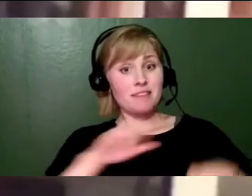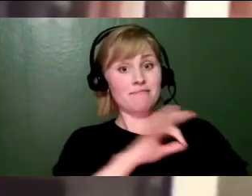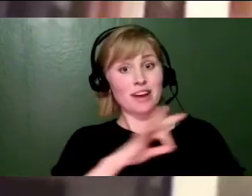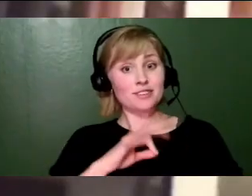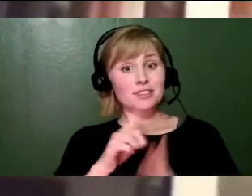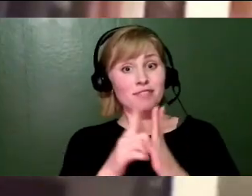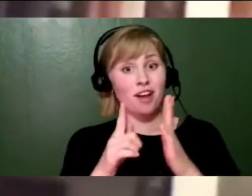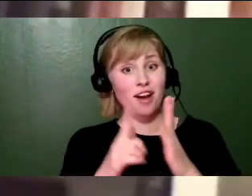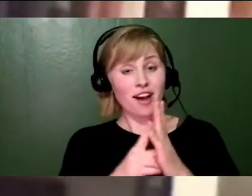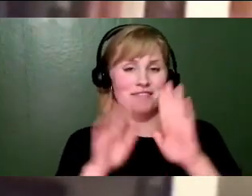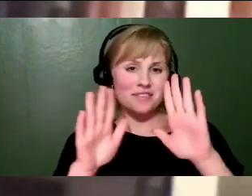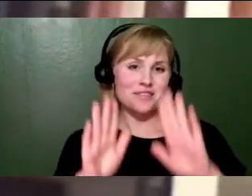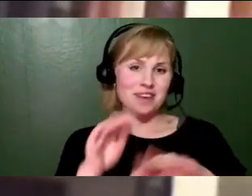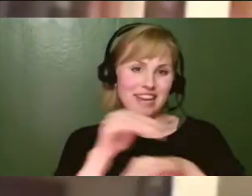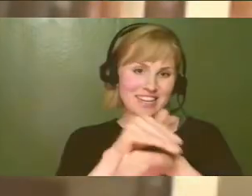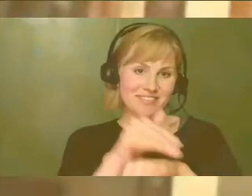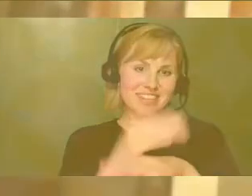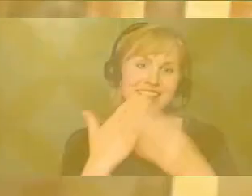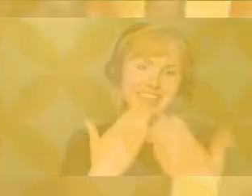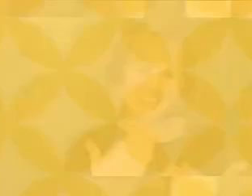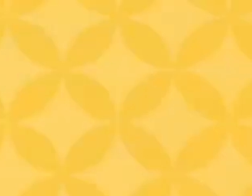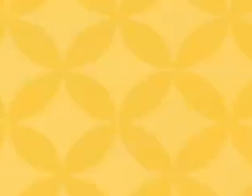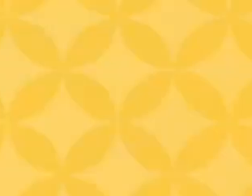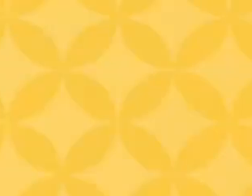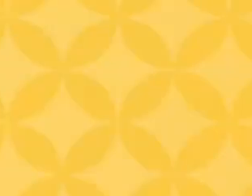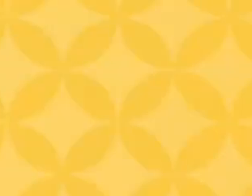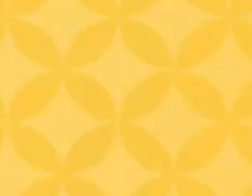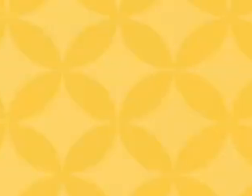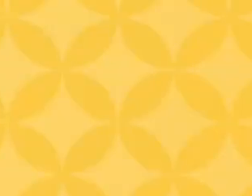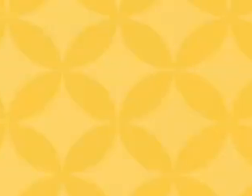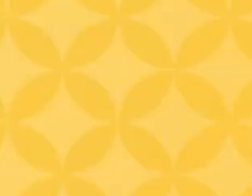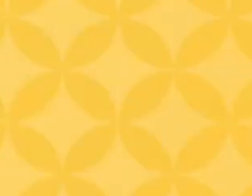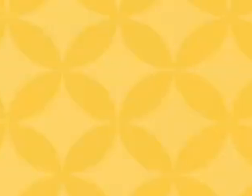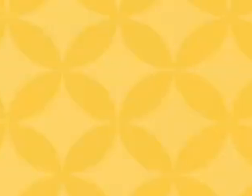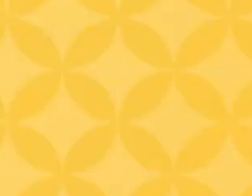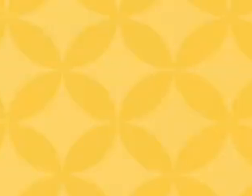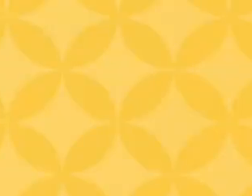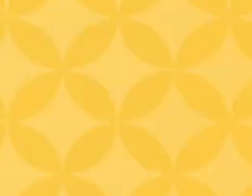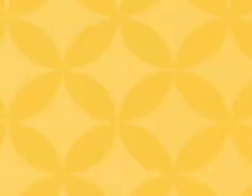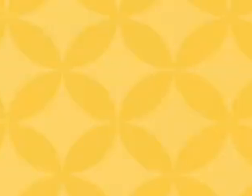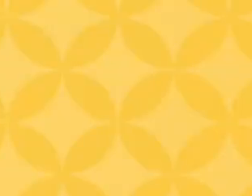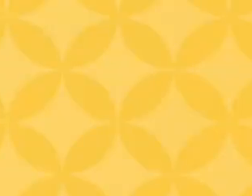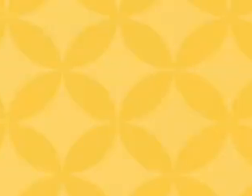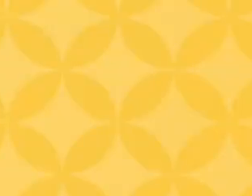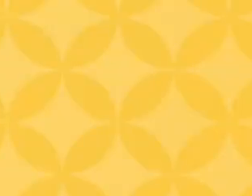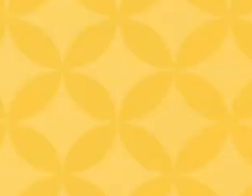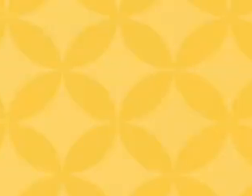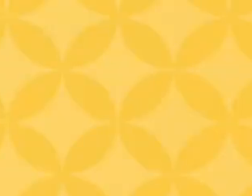Thank you. Thanks, Ross. Thanks, everyone. Good evening.